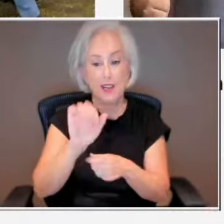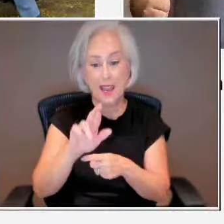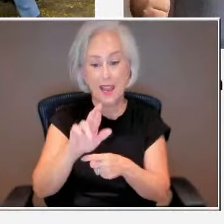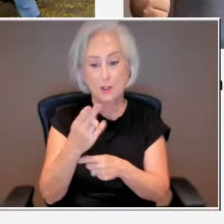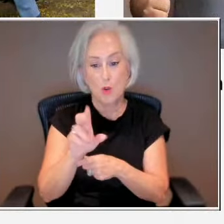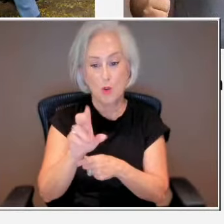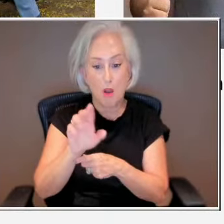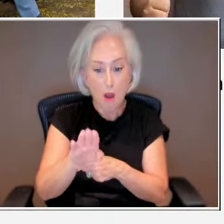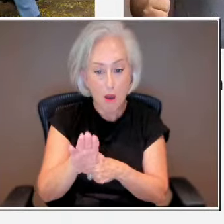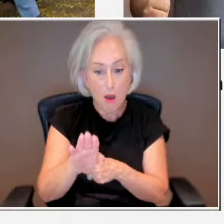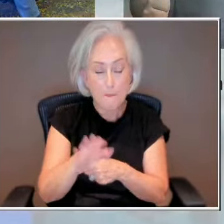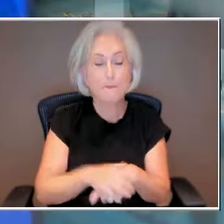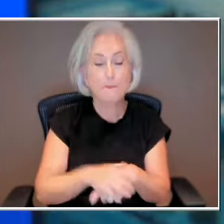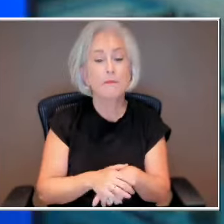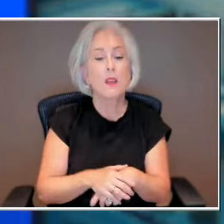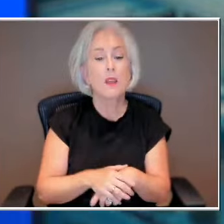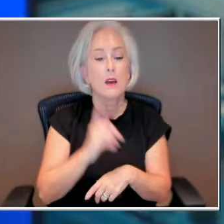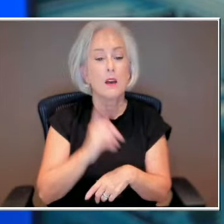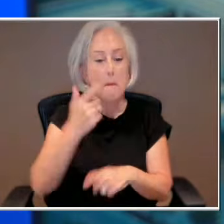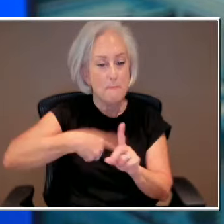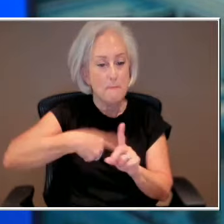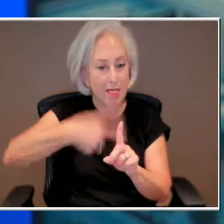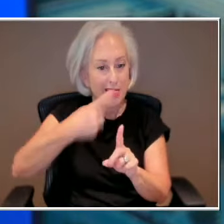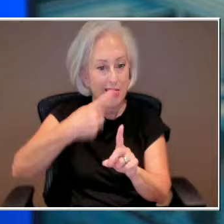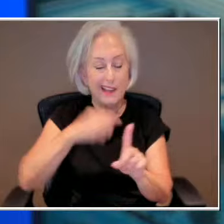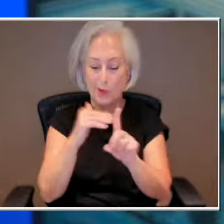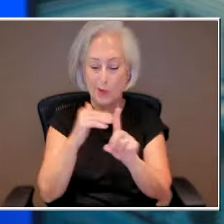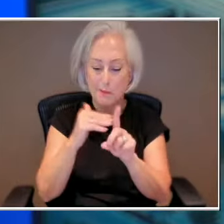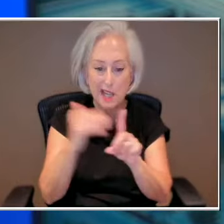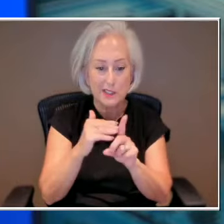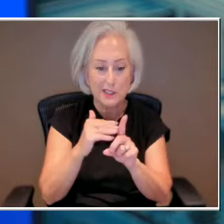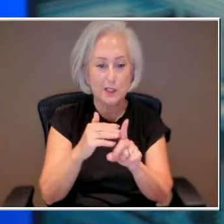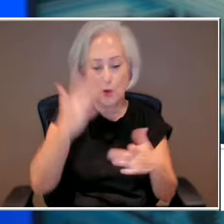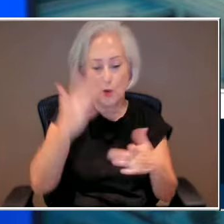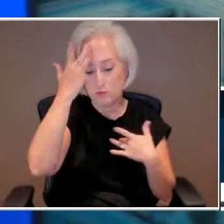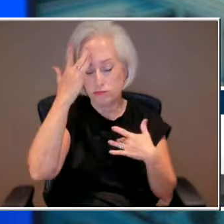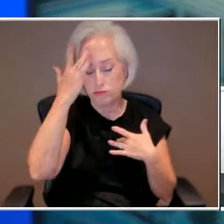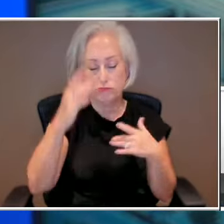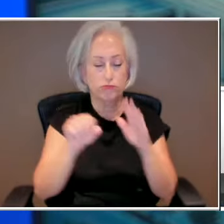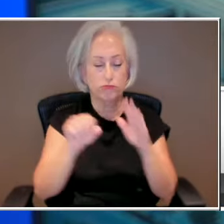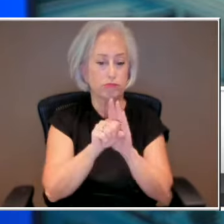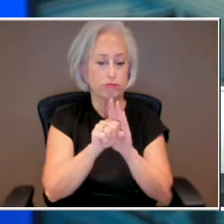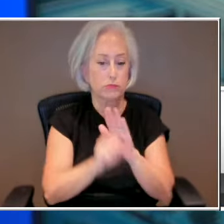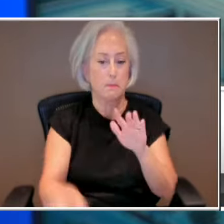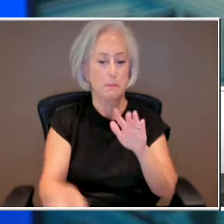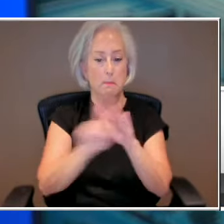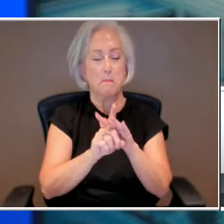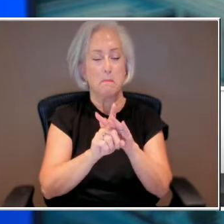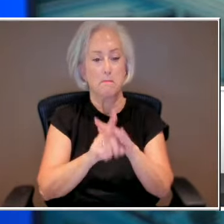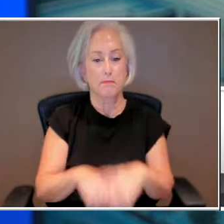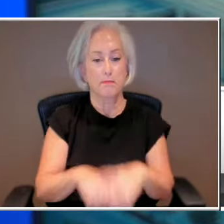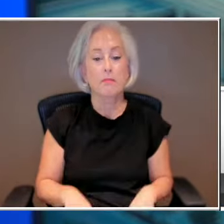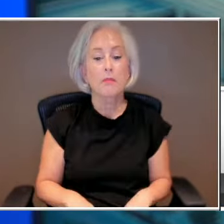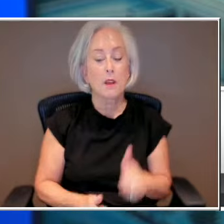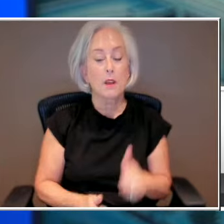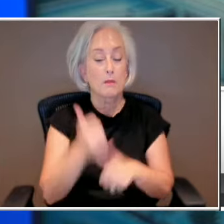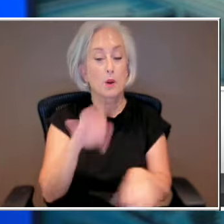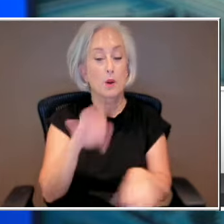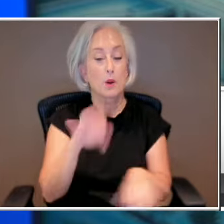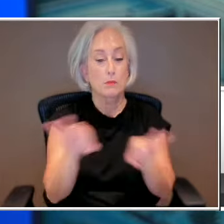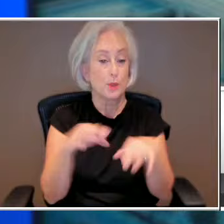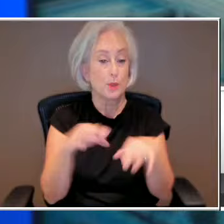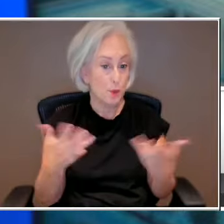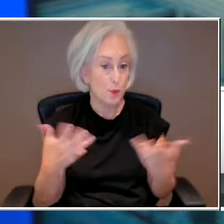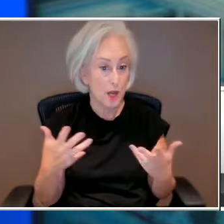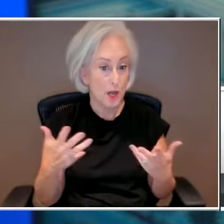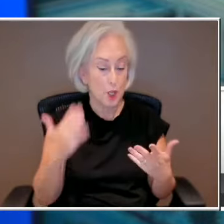monthly reminders and any symptoms that pop up. My biggest takeaway would just be that you know your body best.